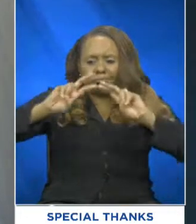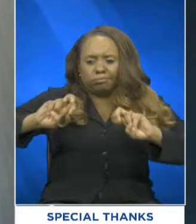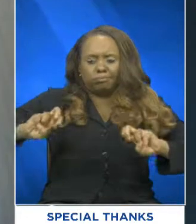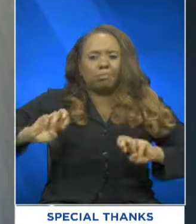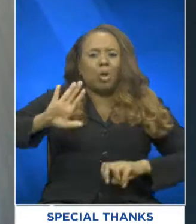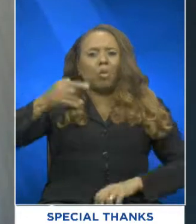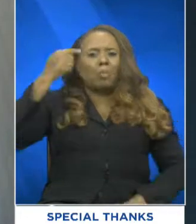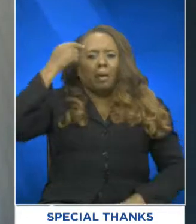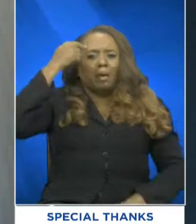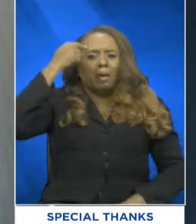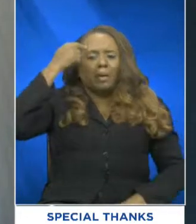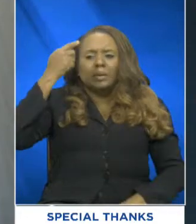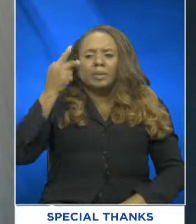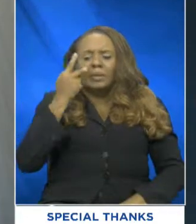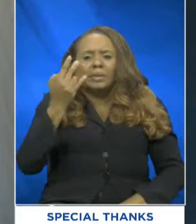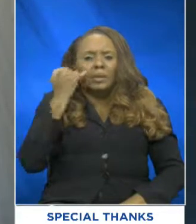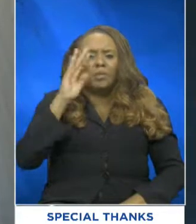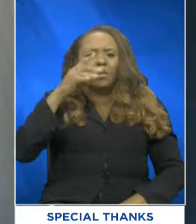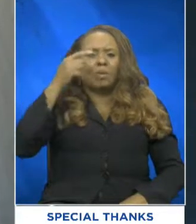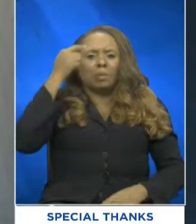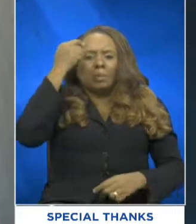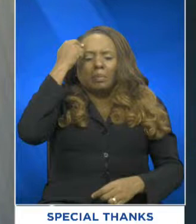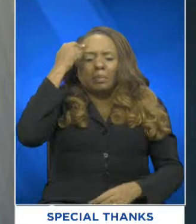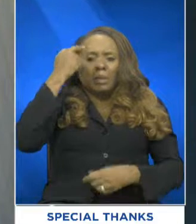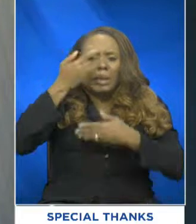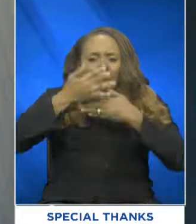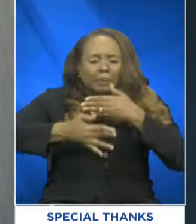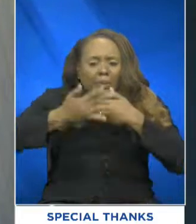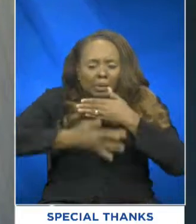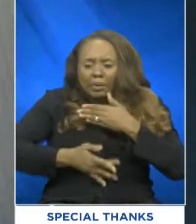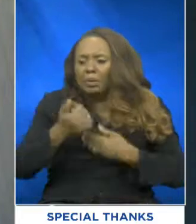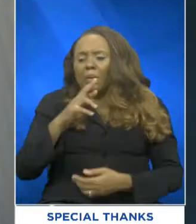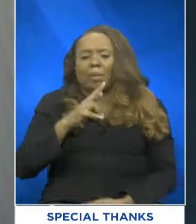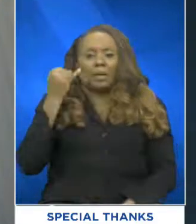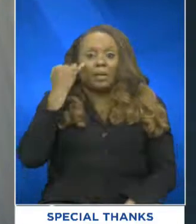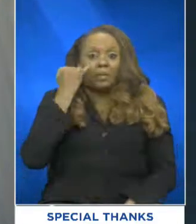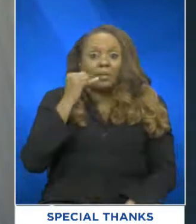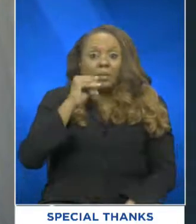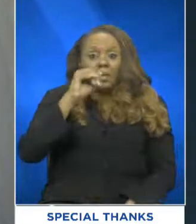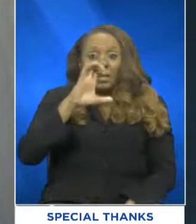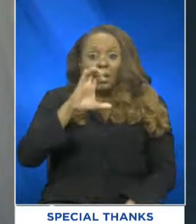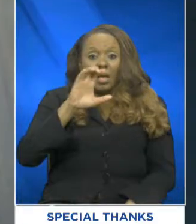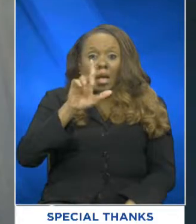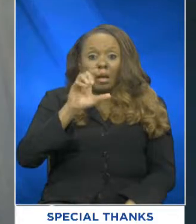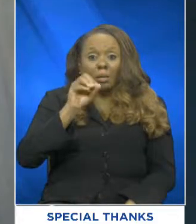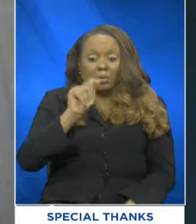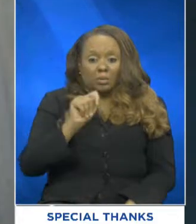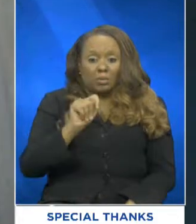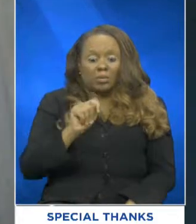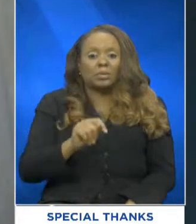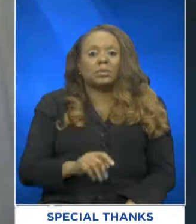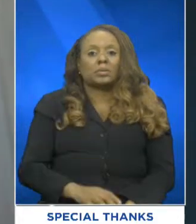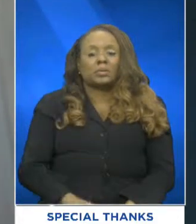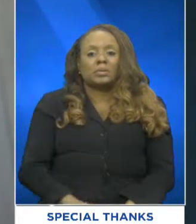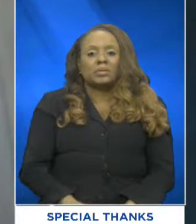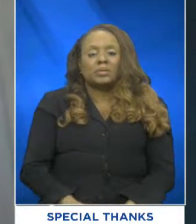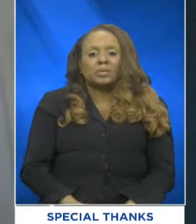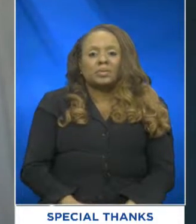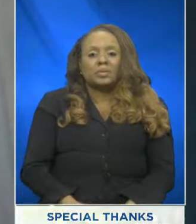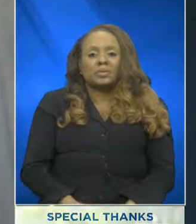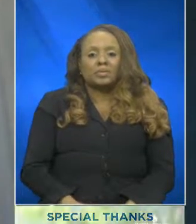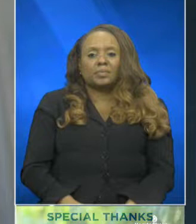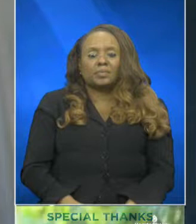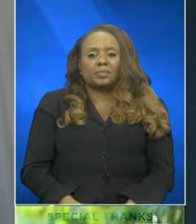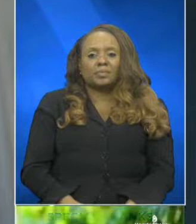either a bleed or due to a clot. And then once it's been proven to be done, from